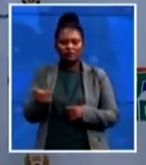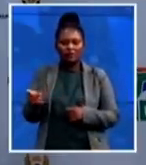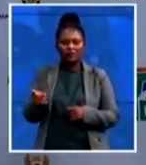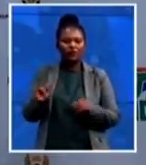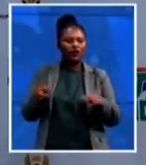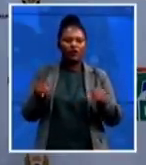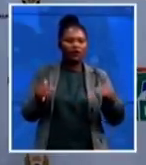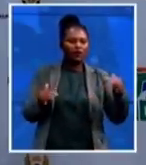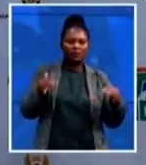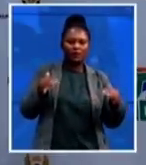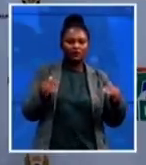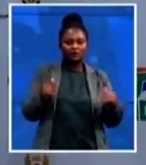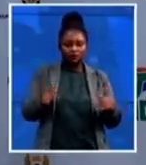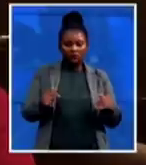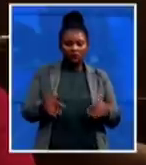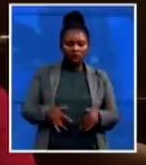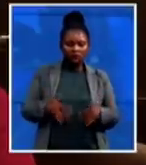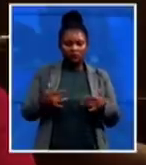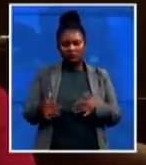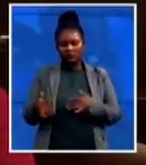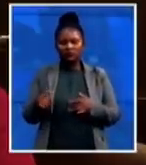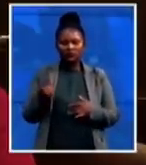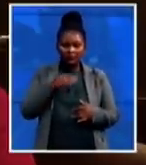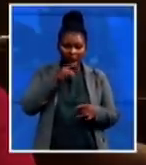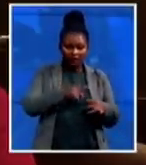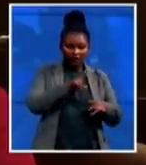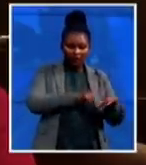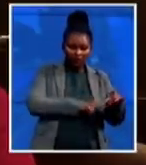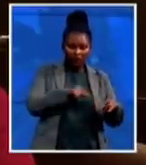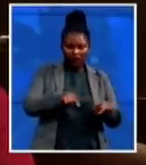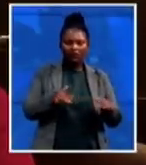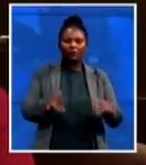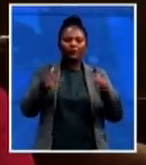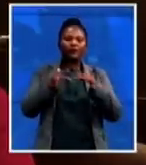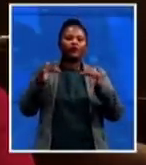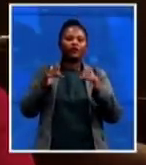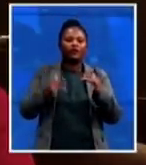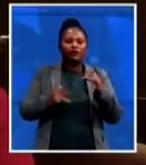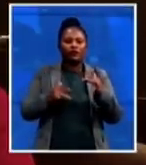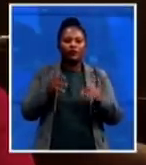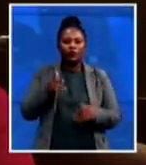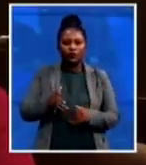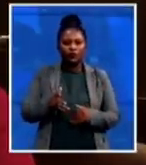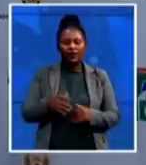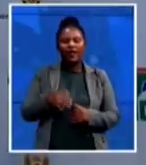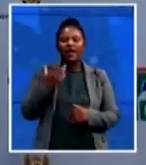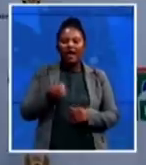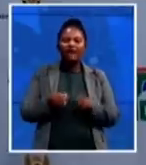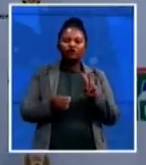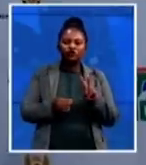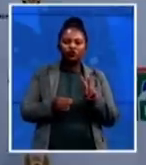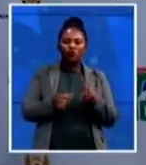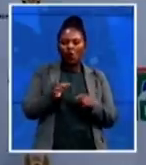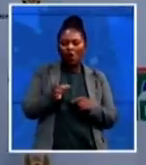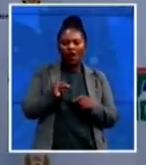the other one collapses, there's no life. There are two sides of the same coin, and that coin is life.